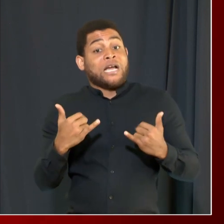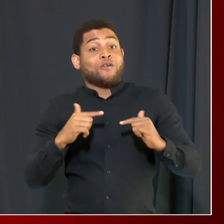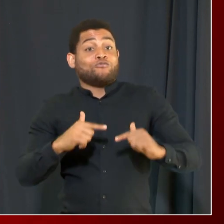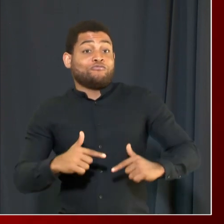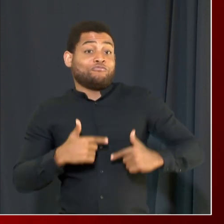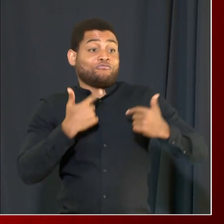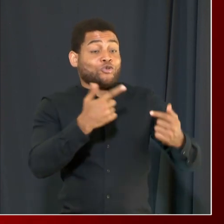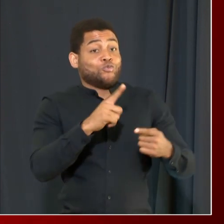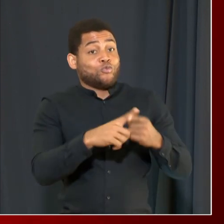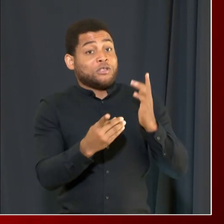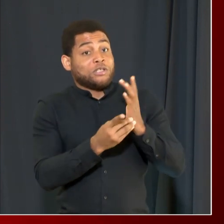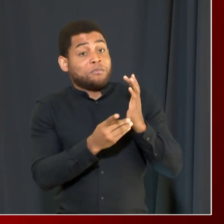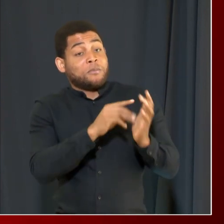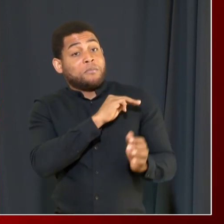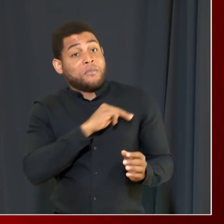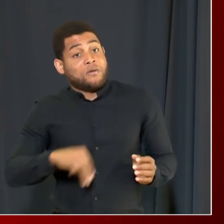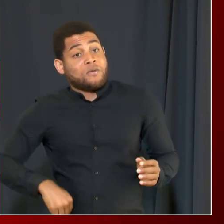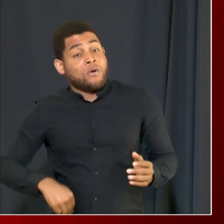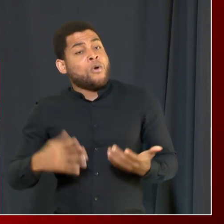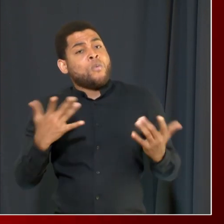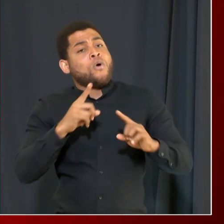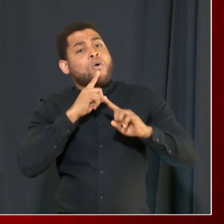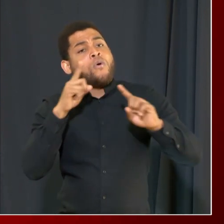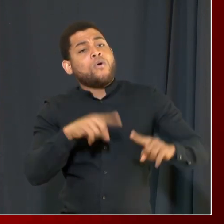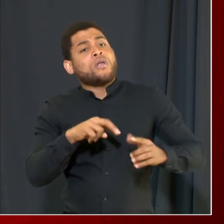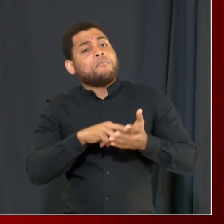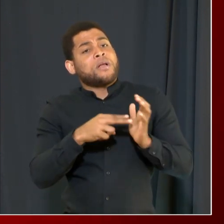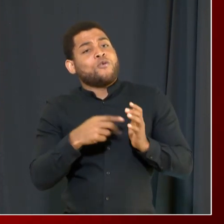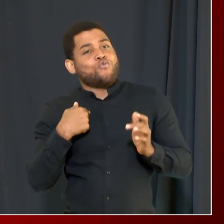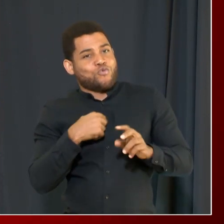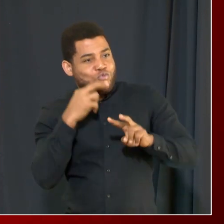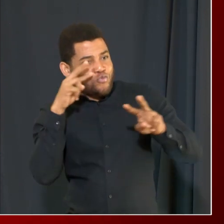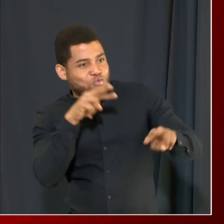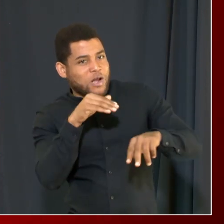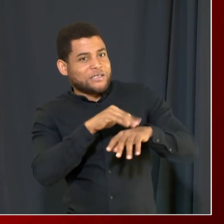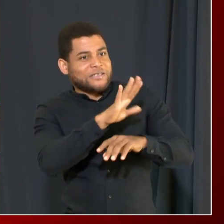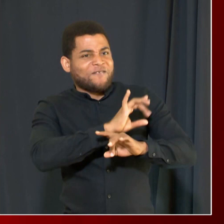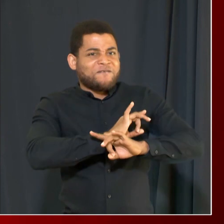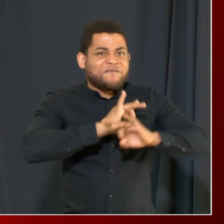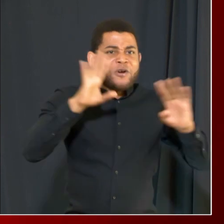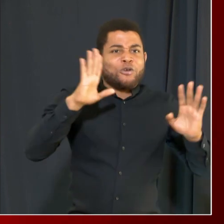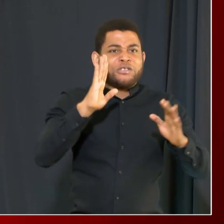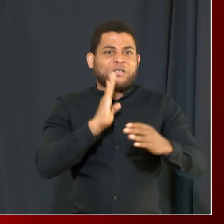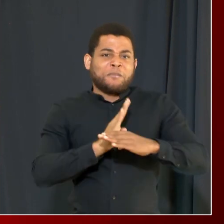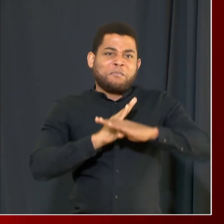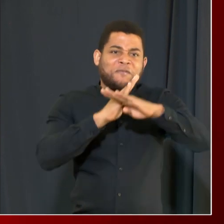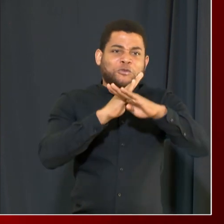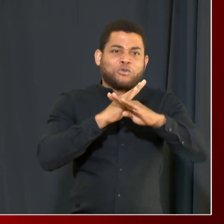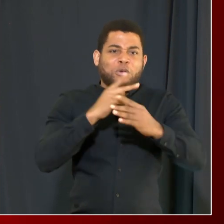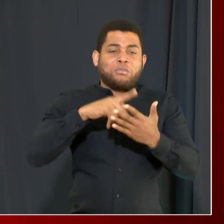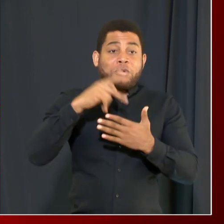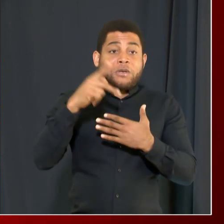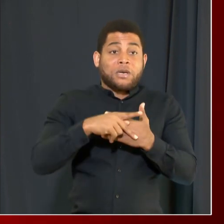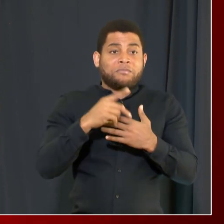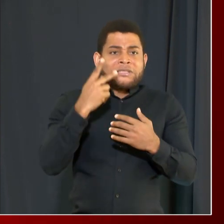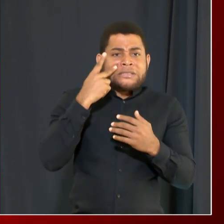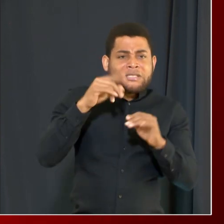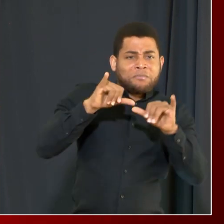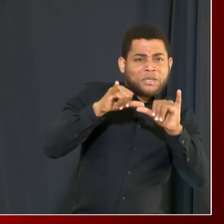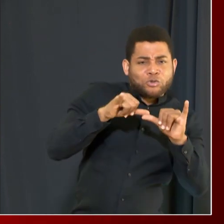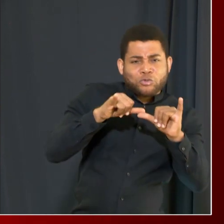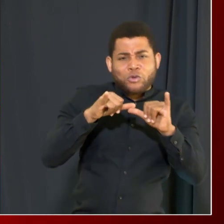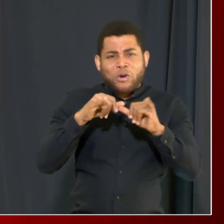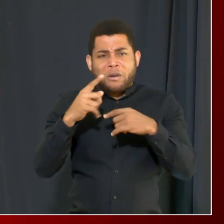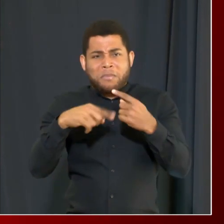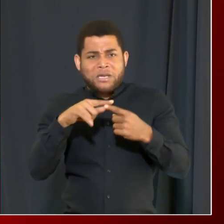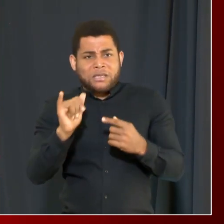order call to look at violence prevention programs and develop some consistency around metrics and performance. Sure, we're really fortunate in the district to